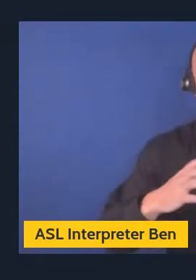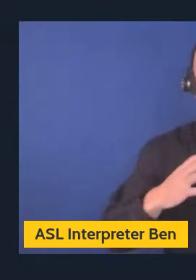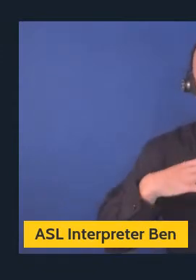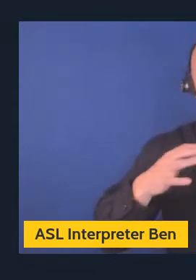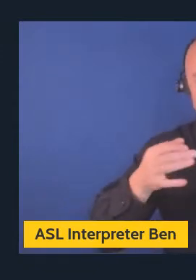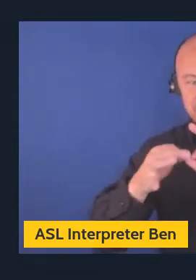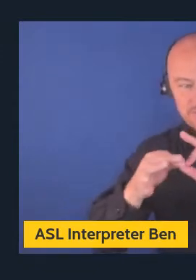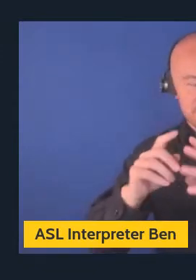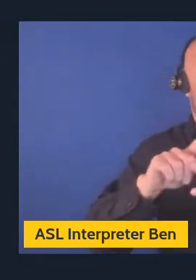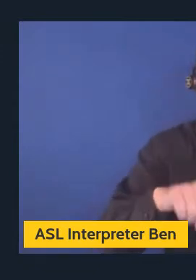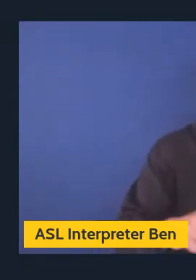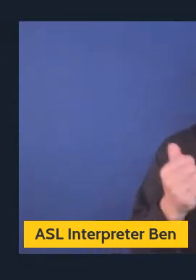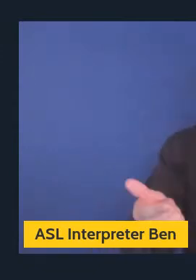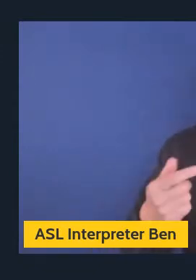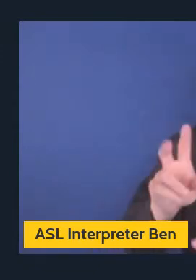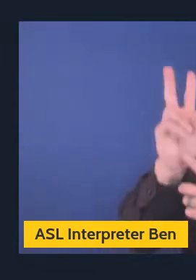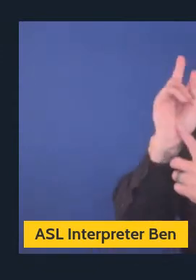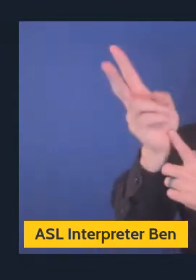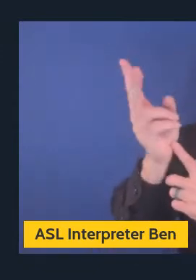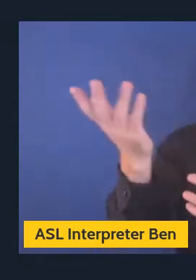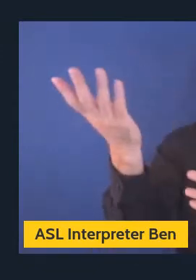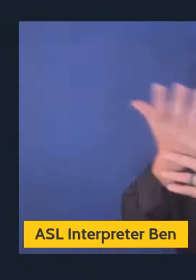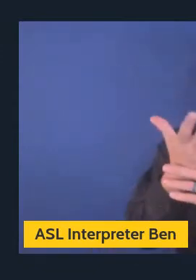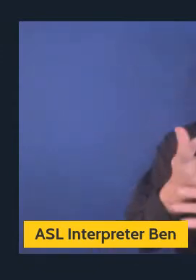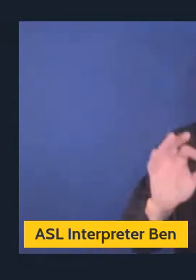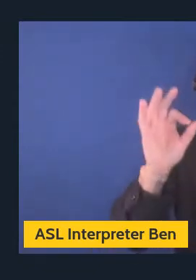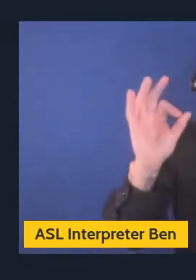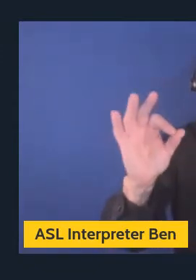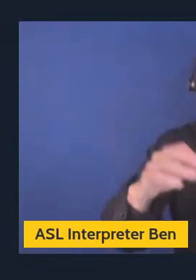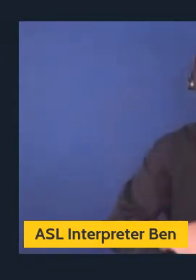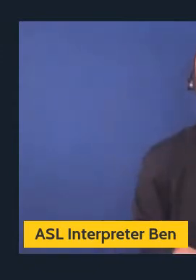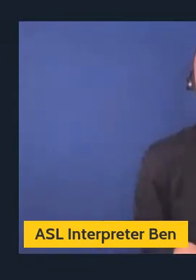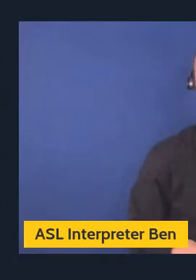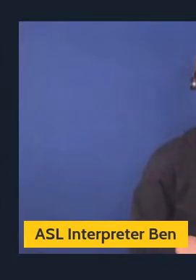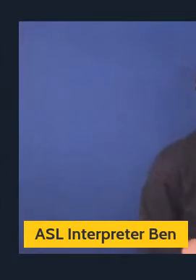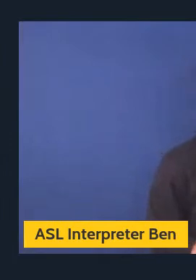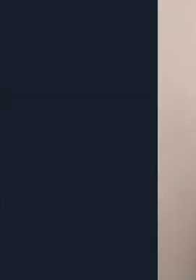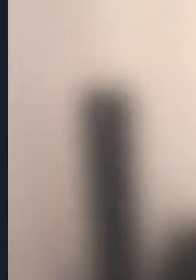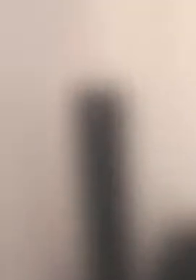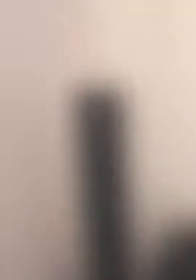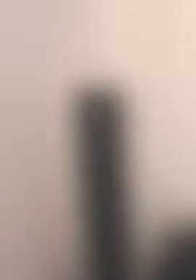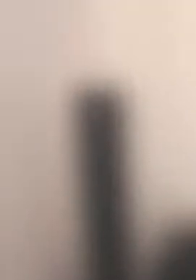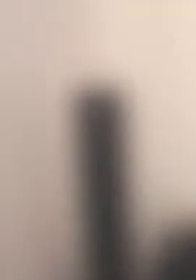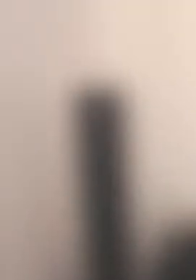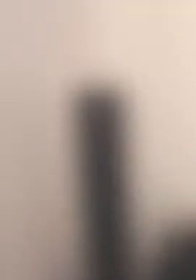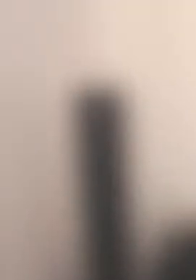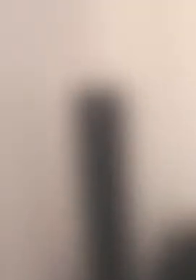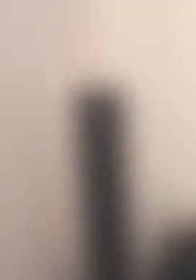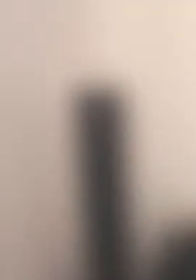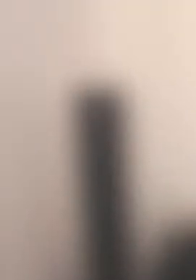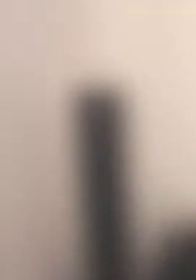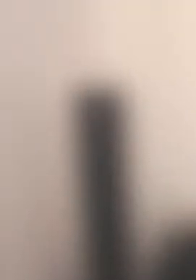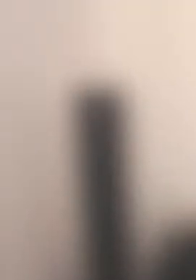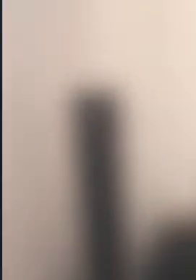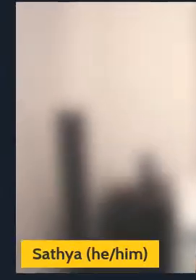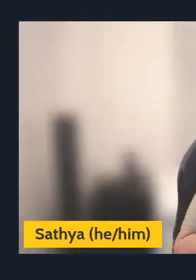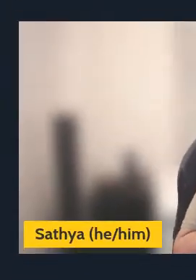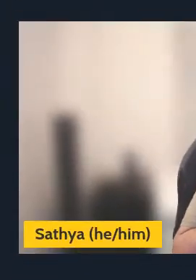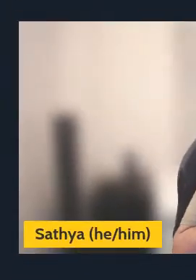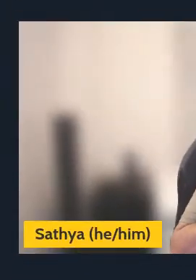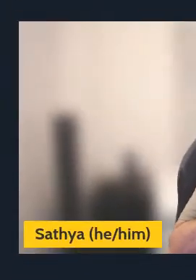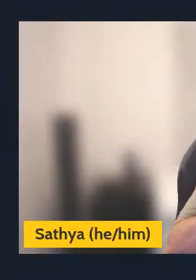interpreters, and for everyone else. So take a sip of water or coffee or whatever it is that you prefer.